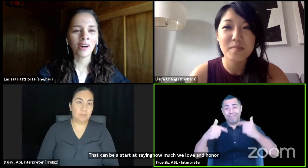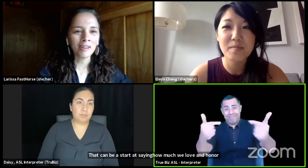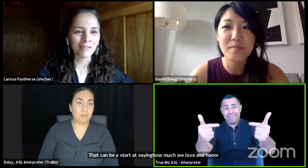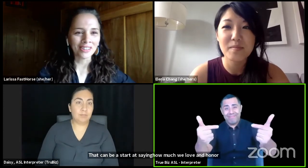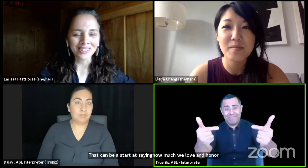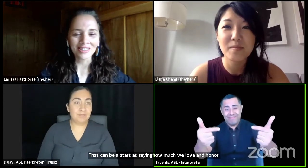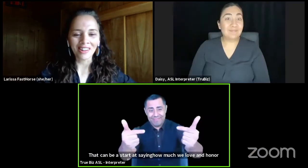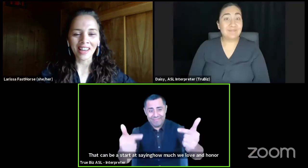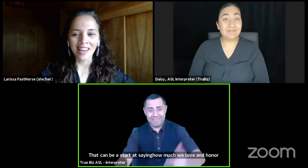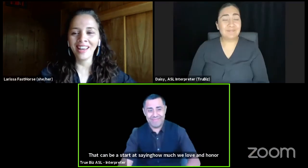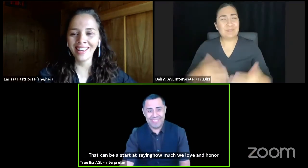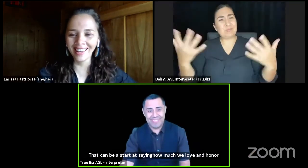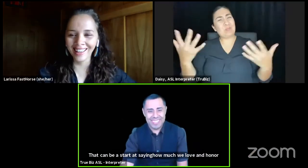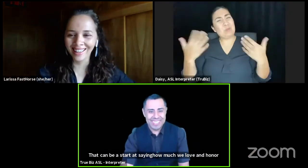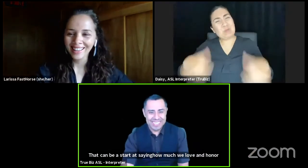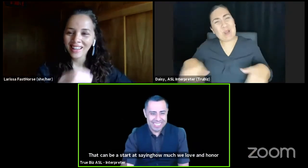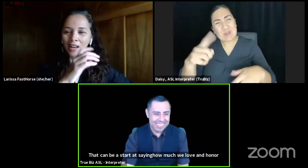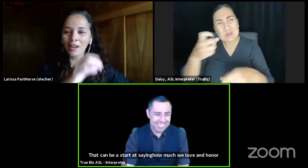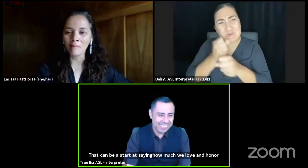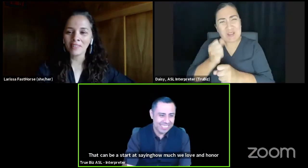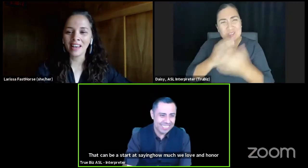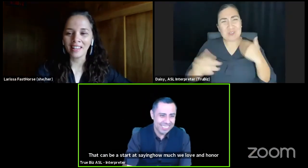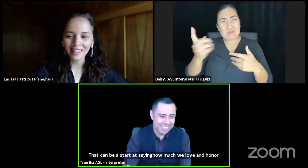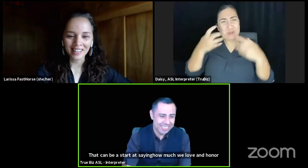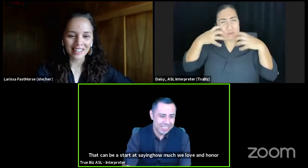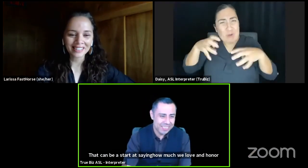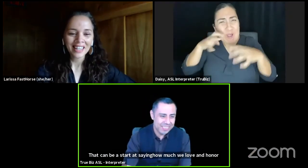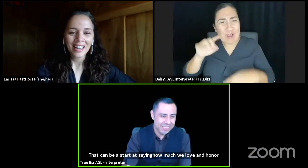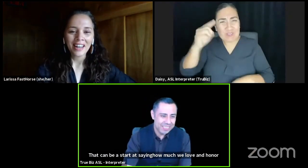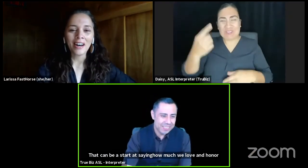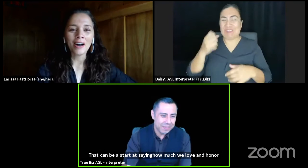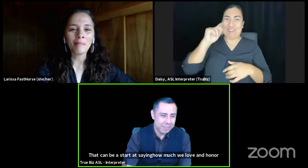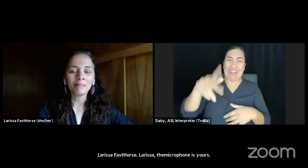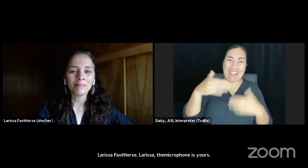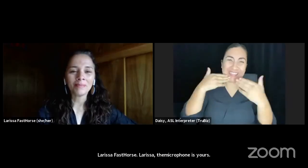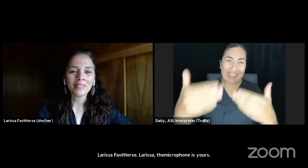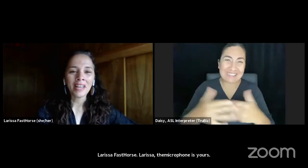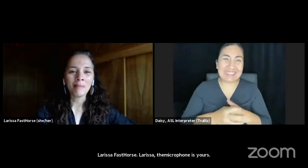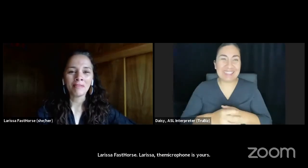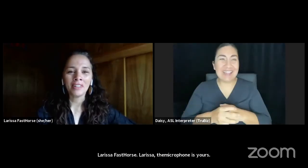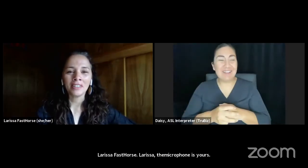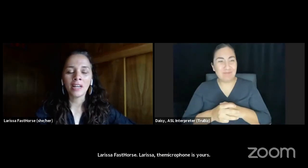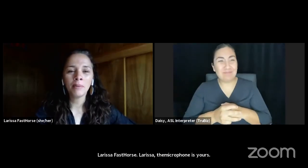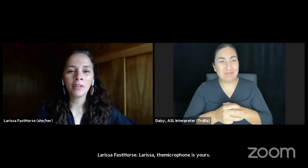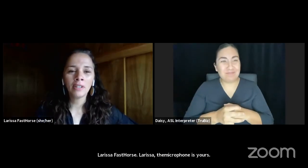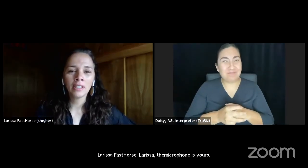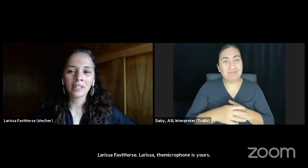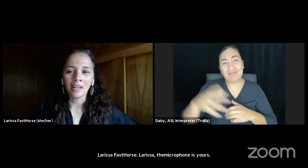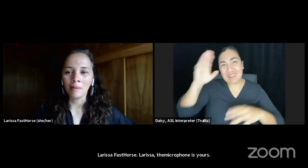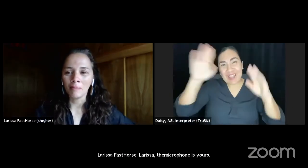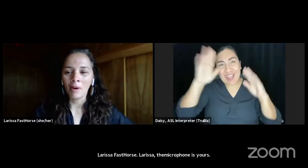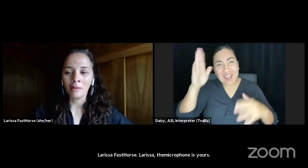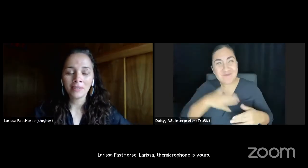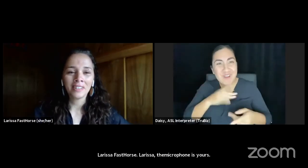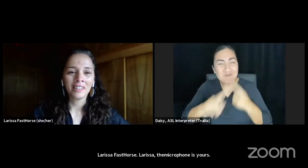It makes someone cry first. Oh, okay. yeah, thanks. Hey, my friends, I put a